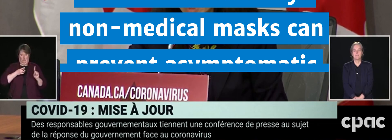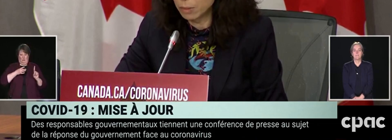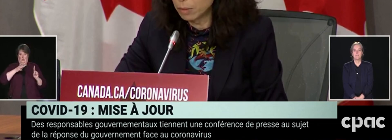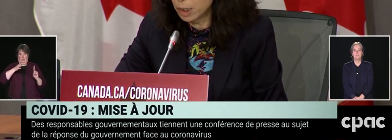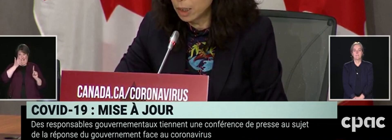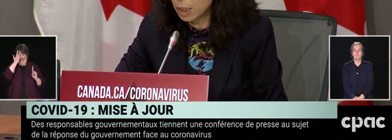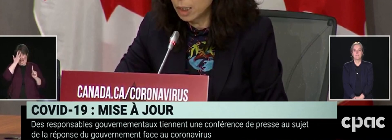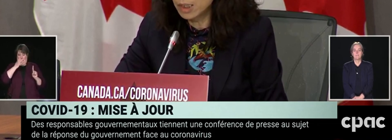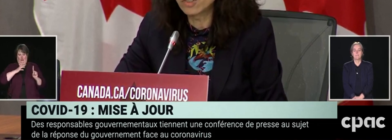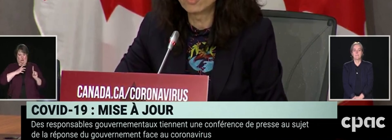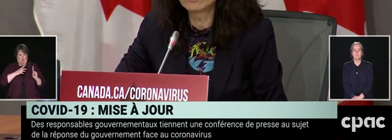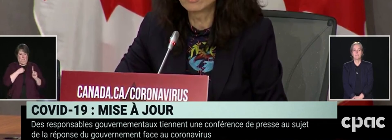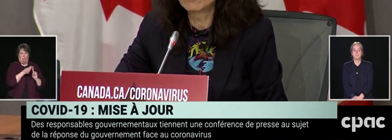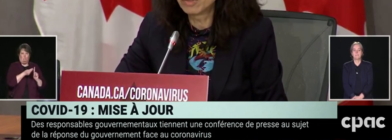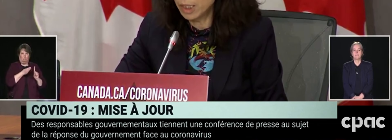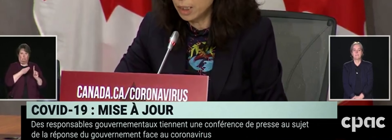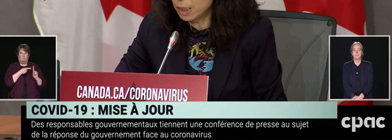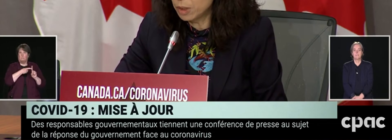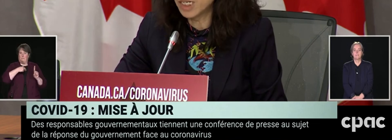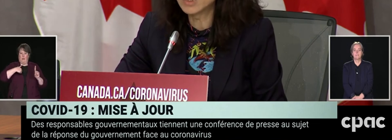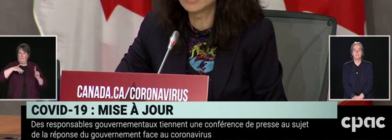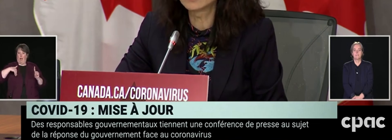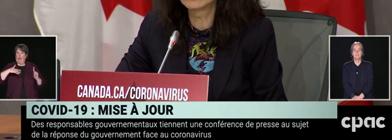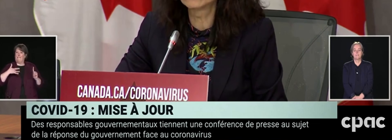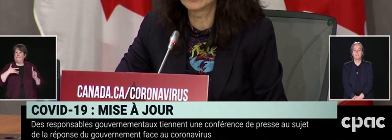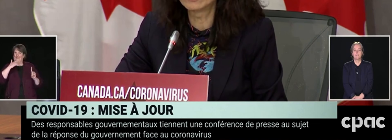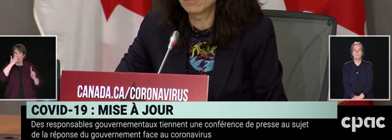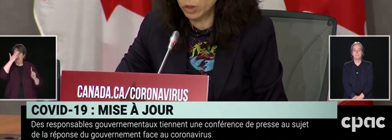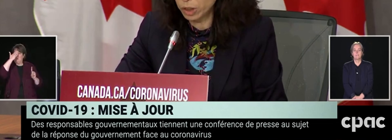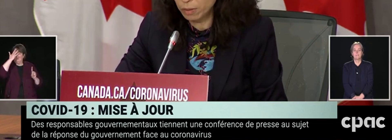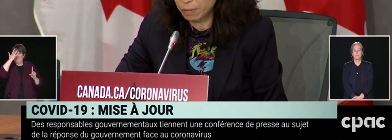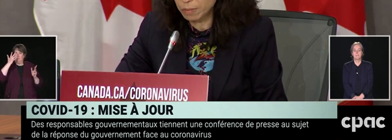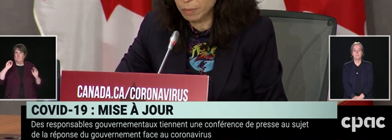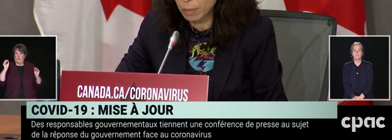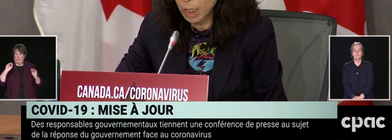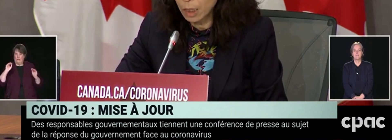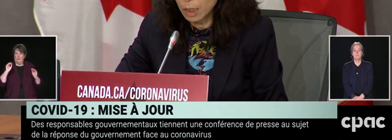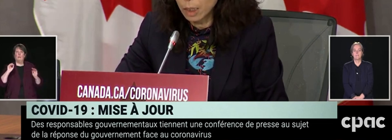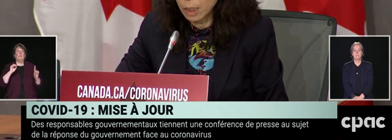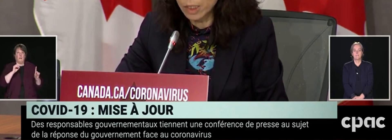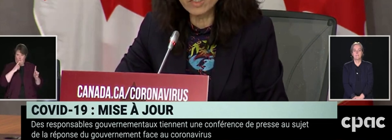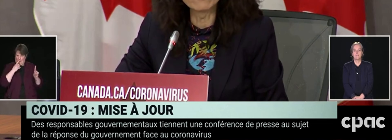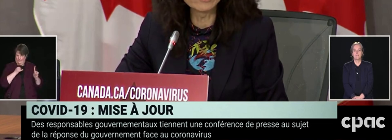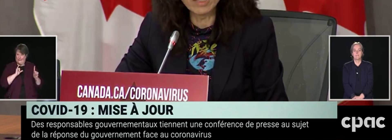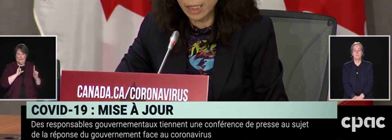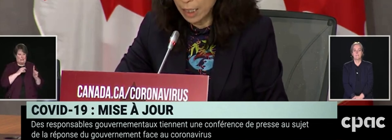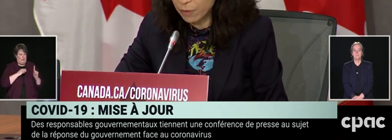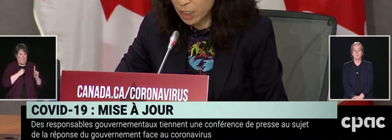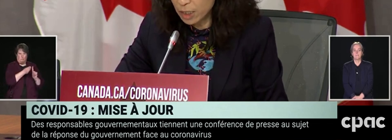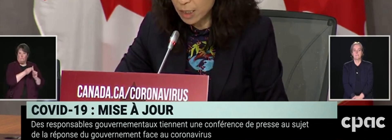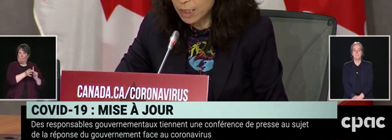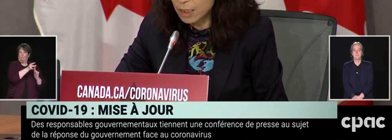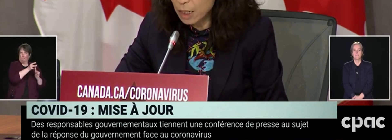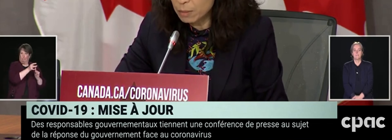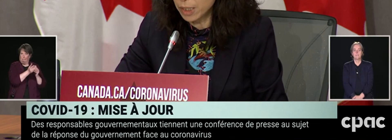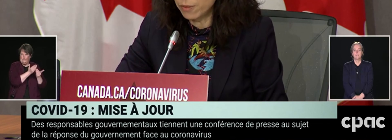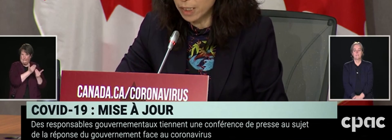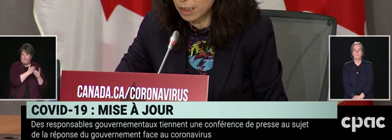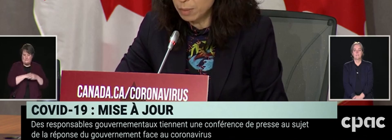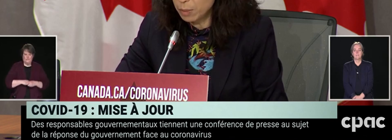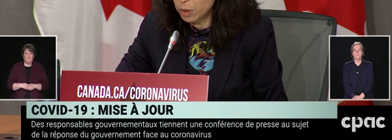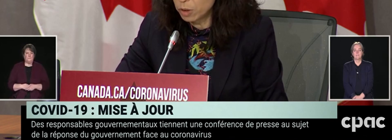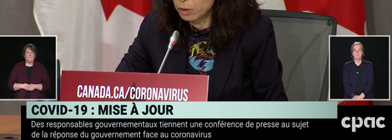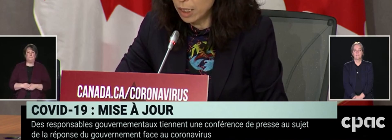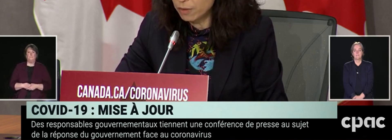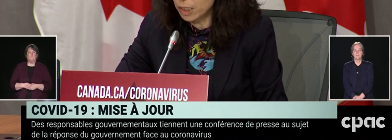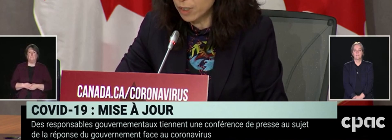develop symptoms. This is called pre-symptomatic transmission. There is also evidence that some